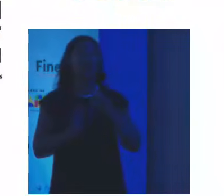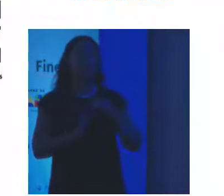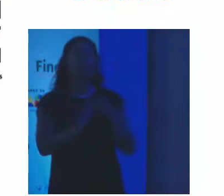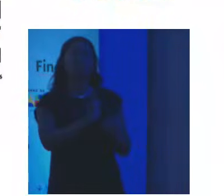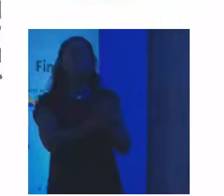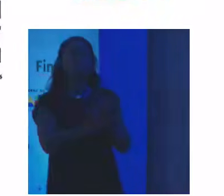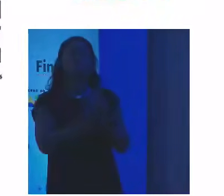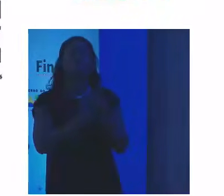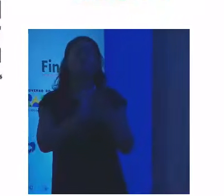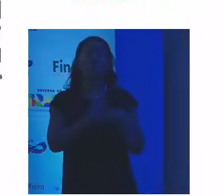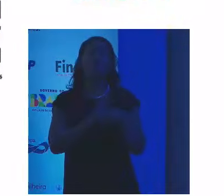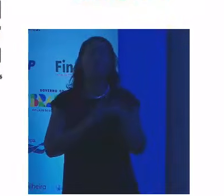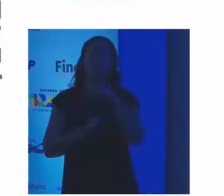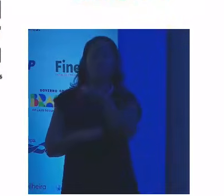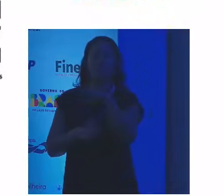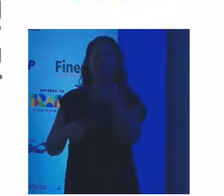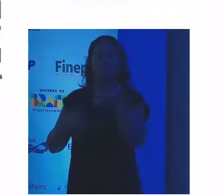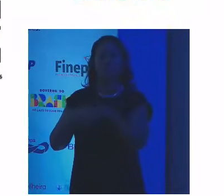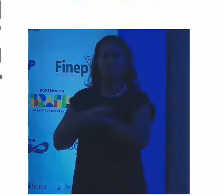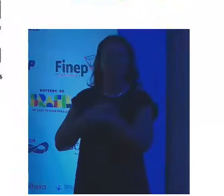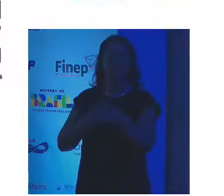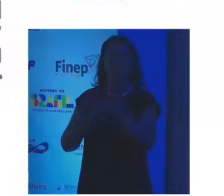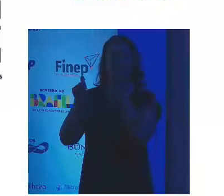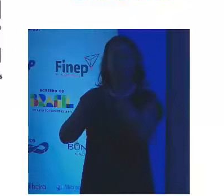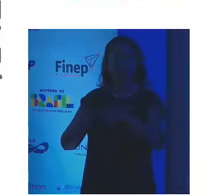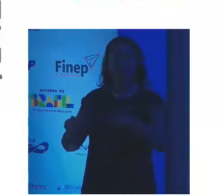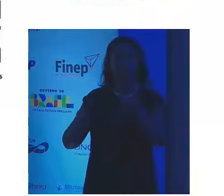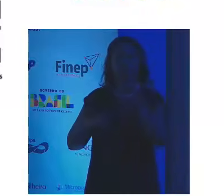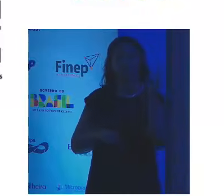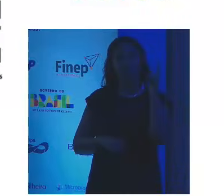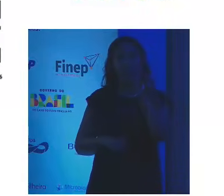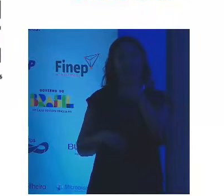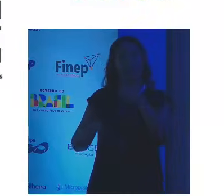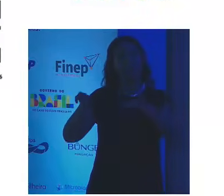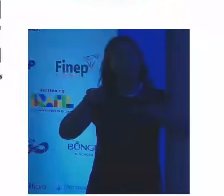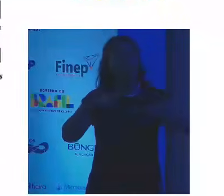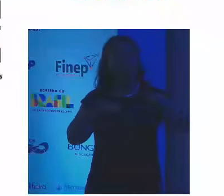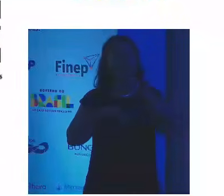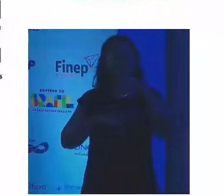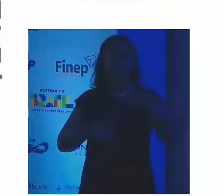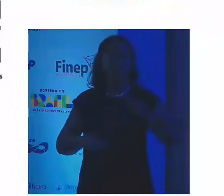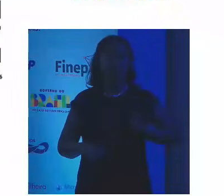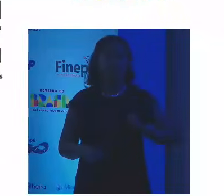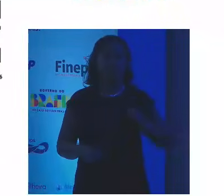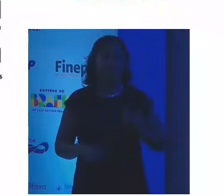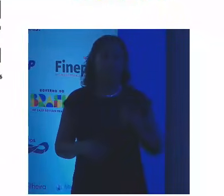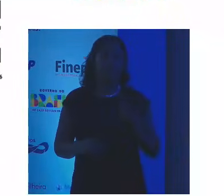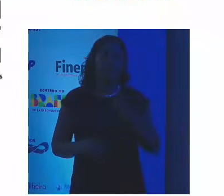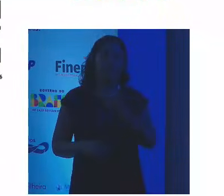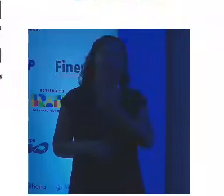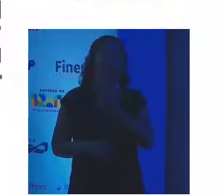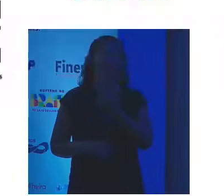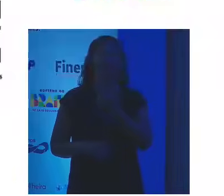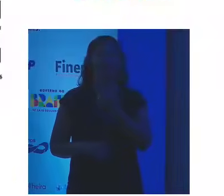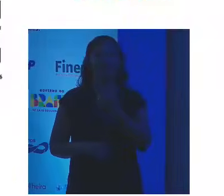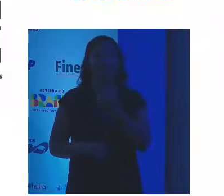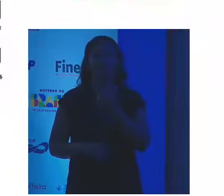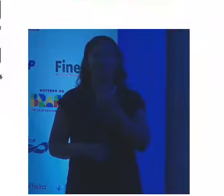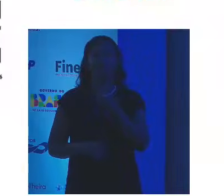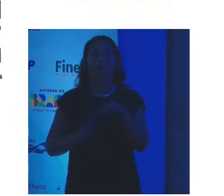sargassum in your digital ocean, and you play different scenario to see if it's worth trying something as a business, for